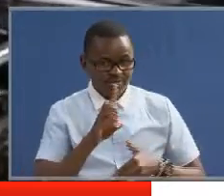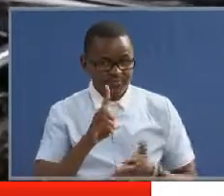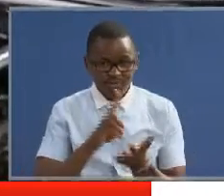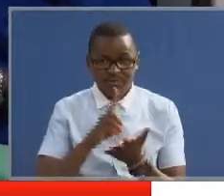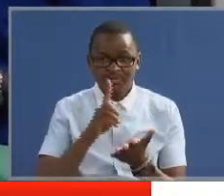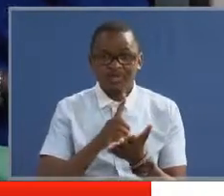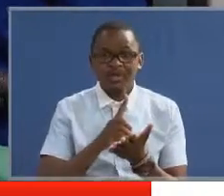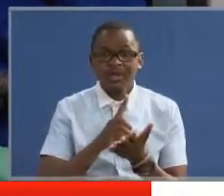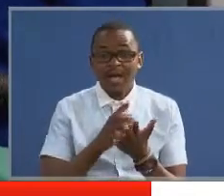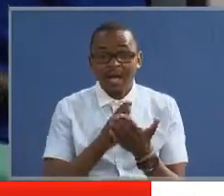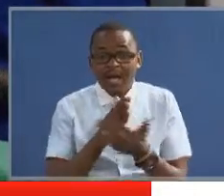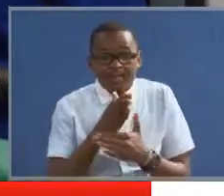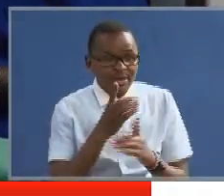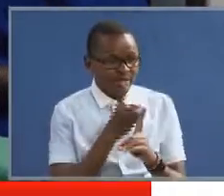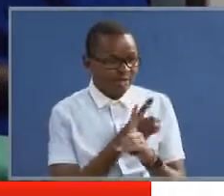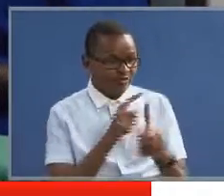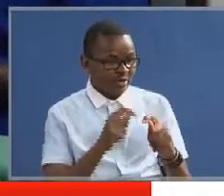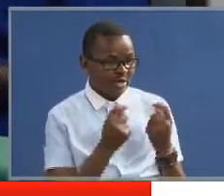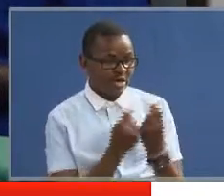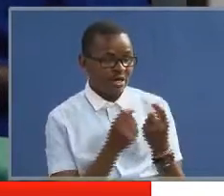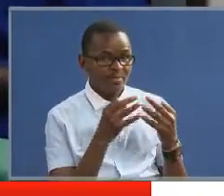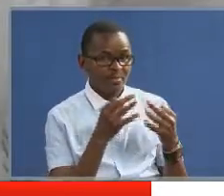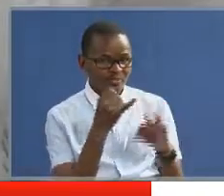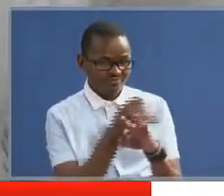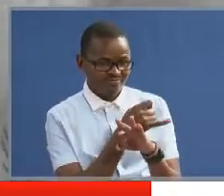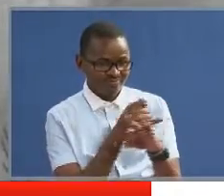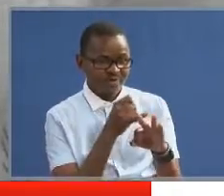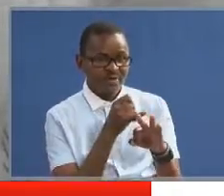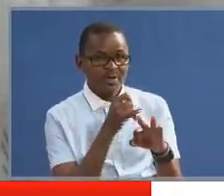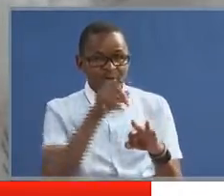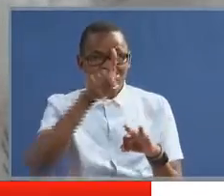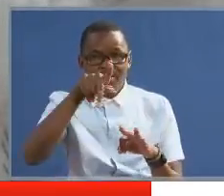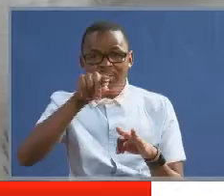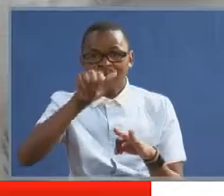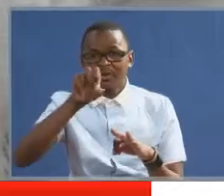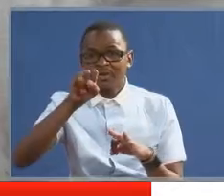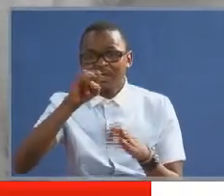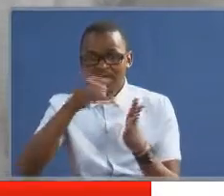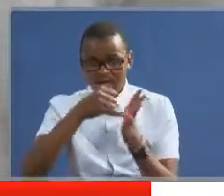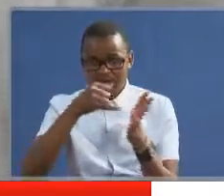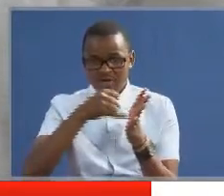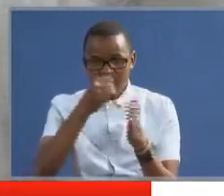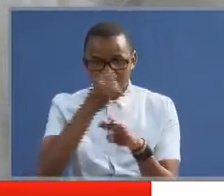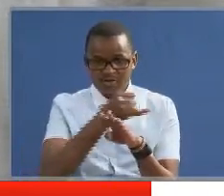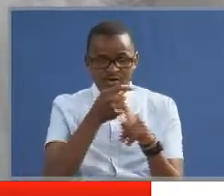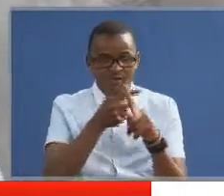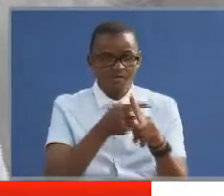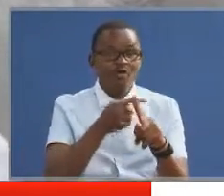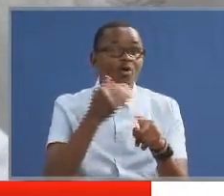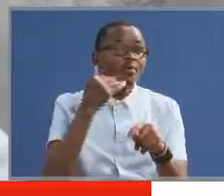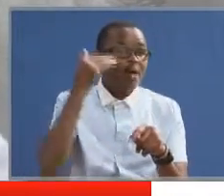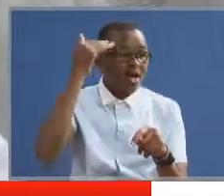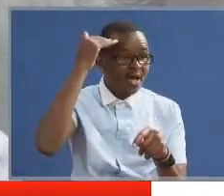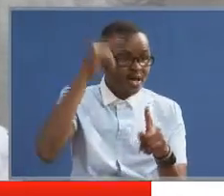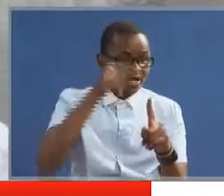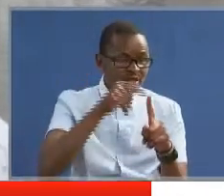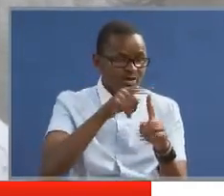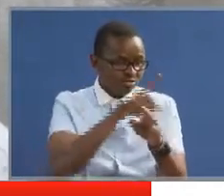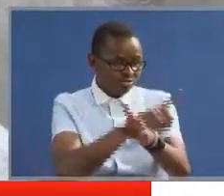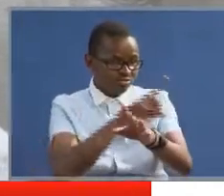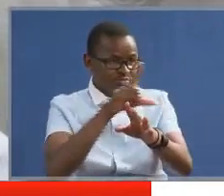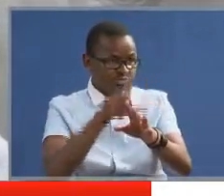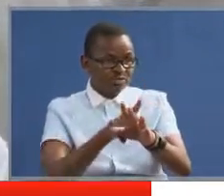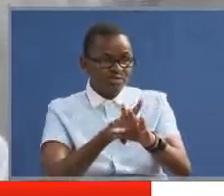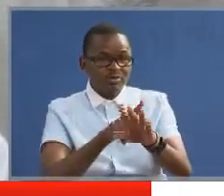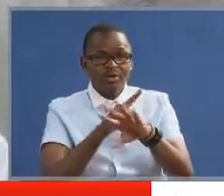Ajujo takes us through different types of surgeries. Plastic surgery actually entails surgery from head to toe.